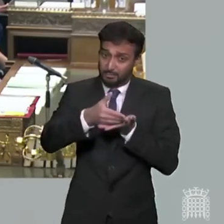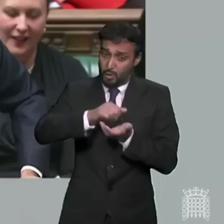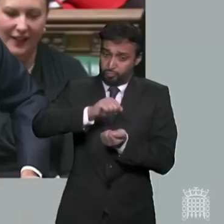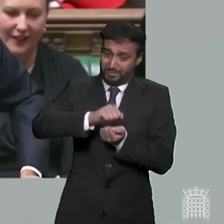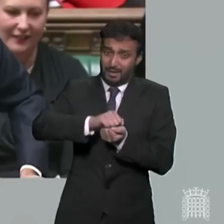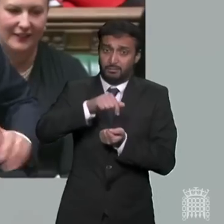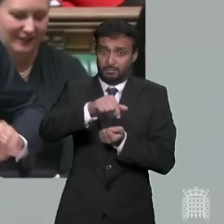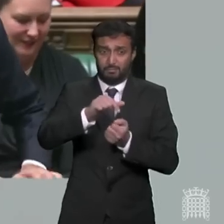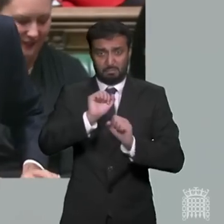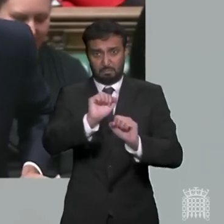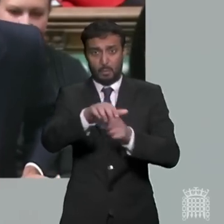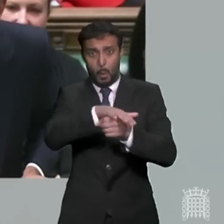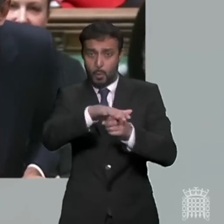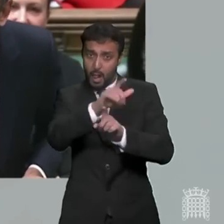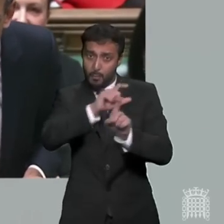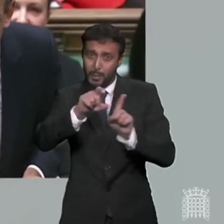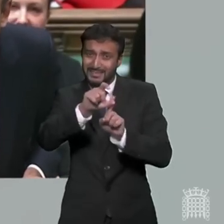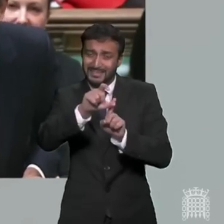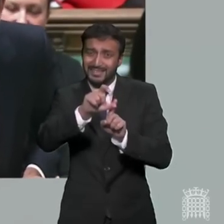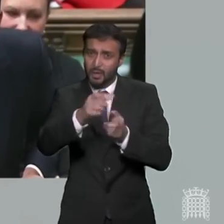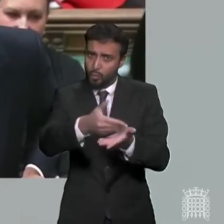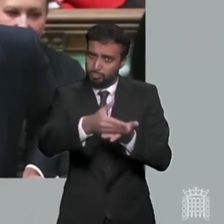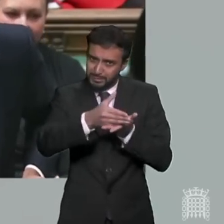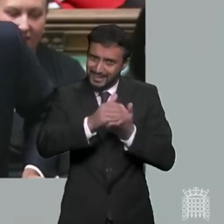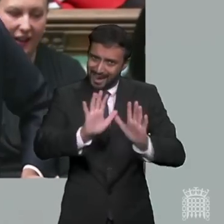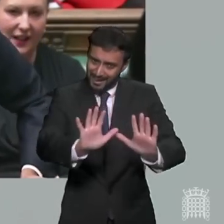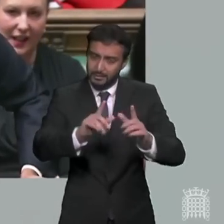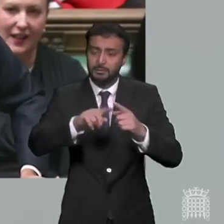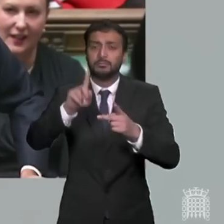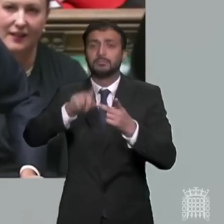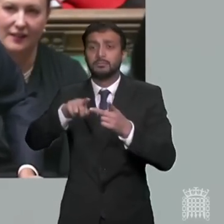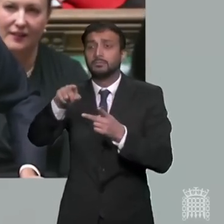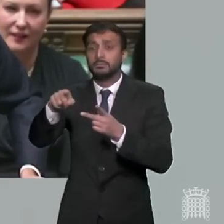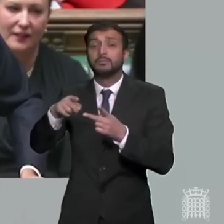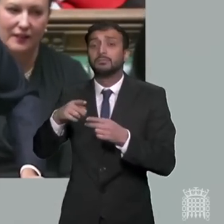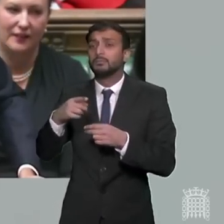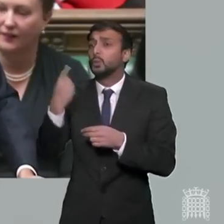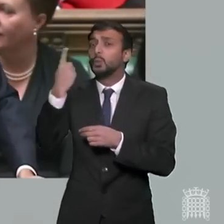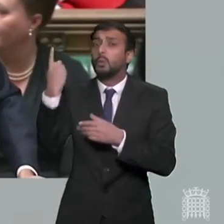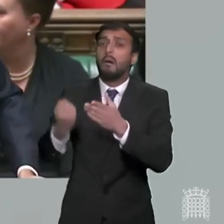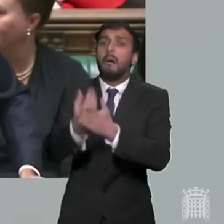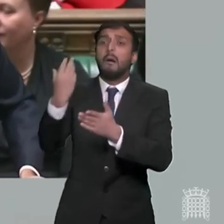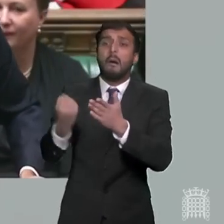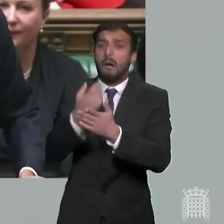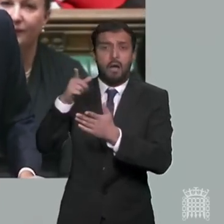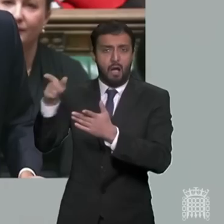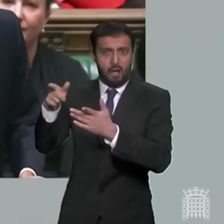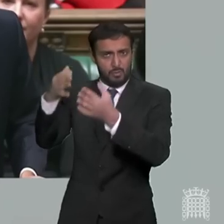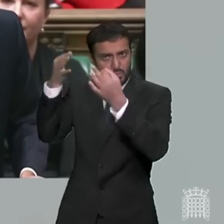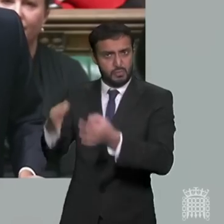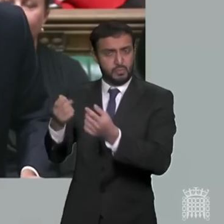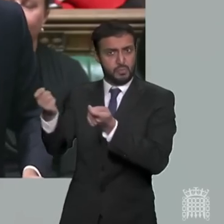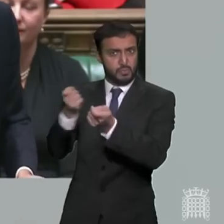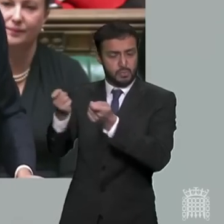communities. We're cracking down on land banking and irresponsible developers. And we're giving people a greater say in